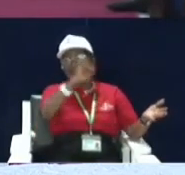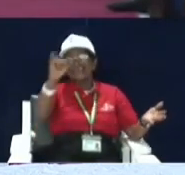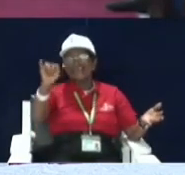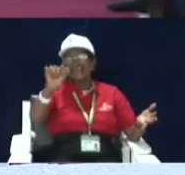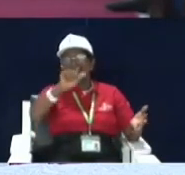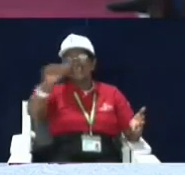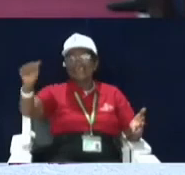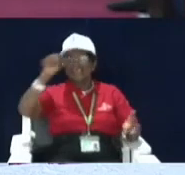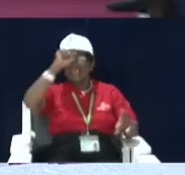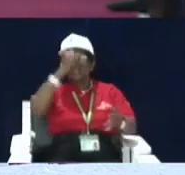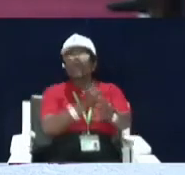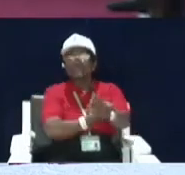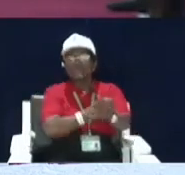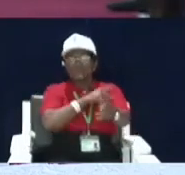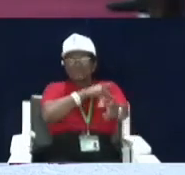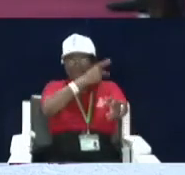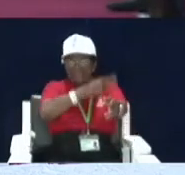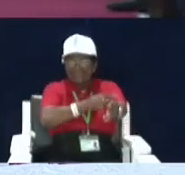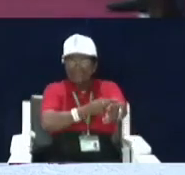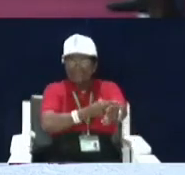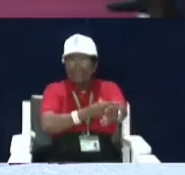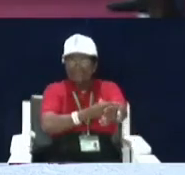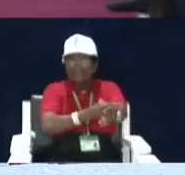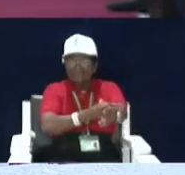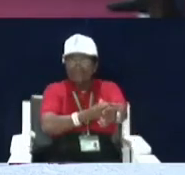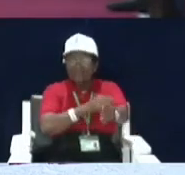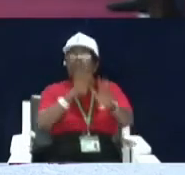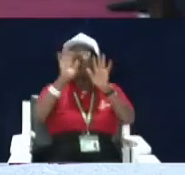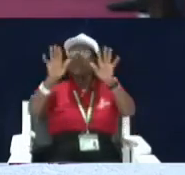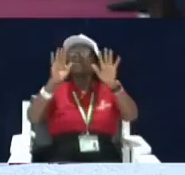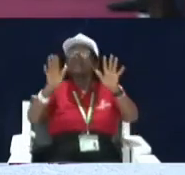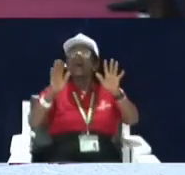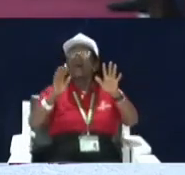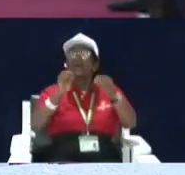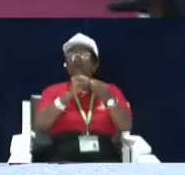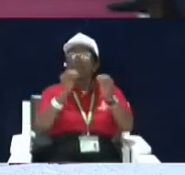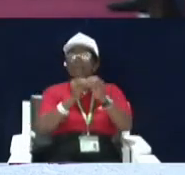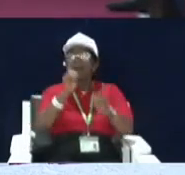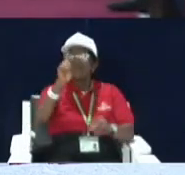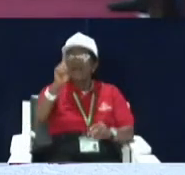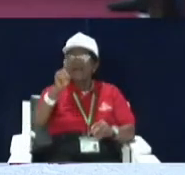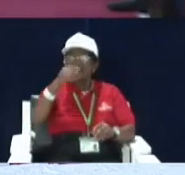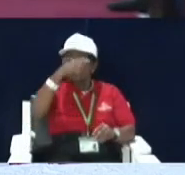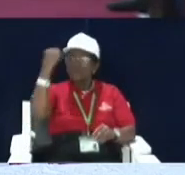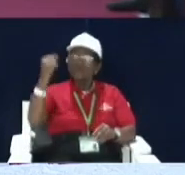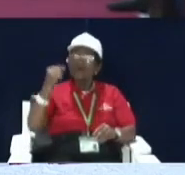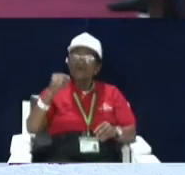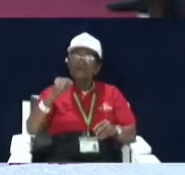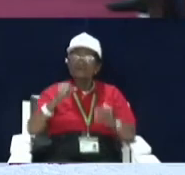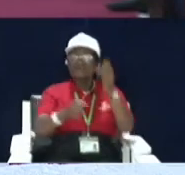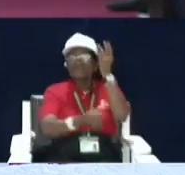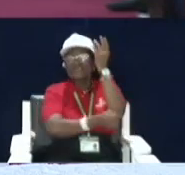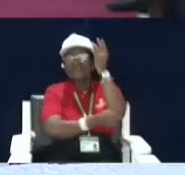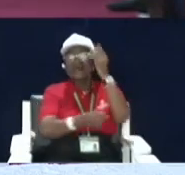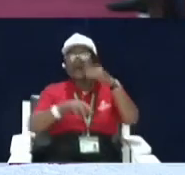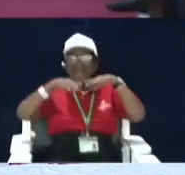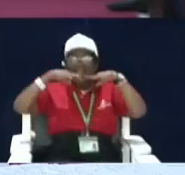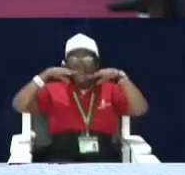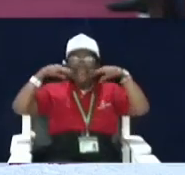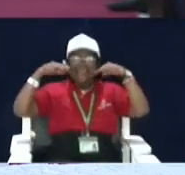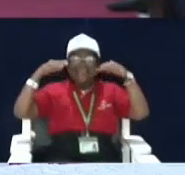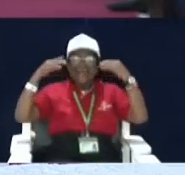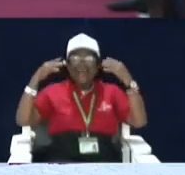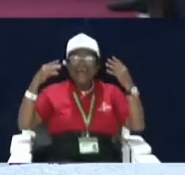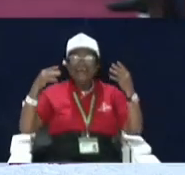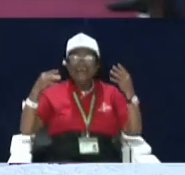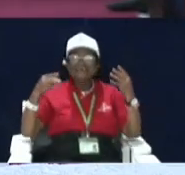But wonder number one, because Sarah laughed. Wonder number one, as we